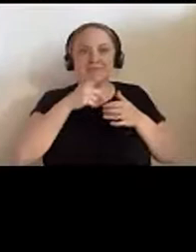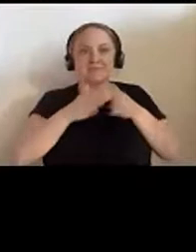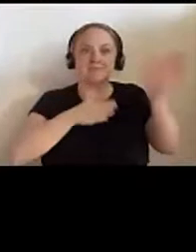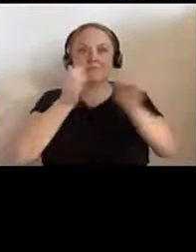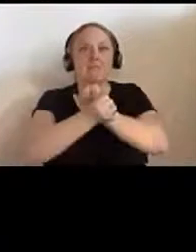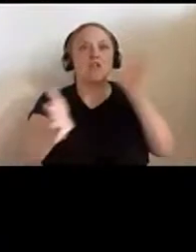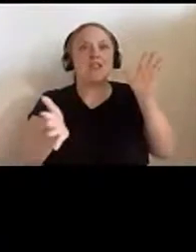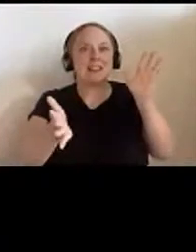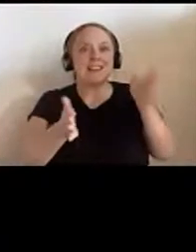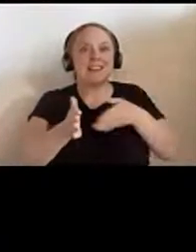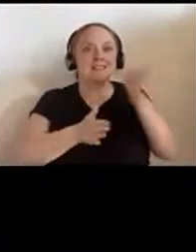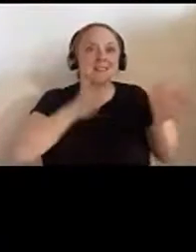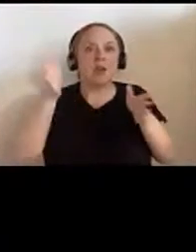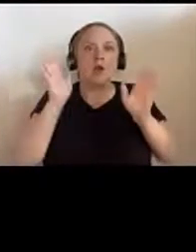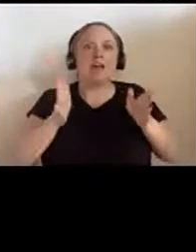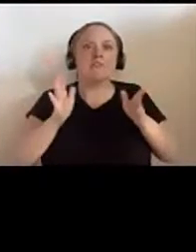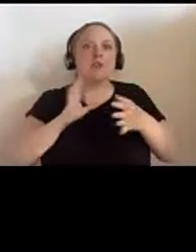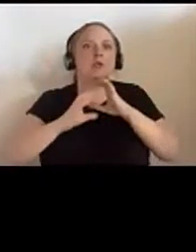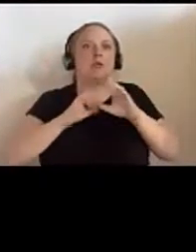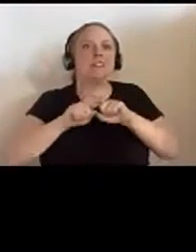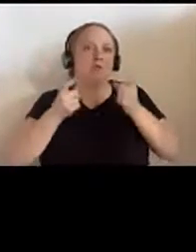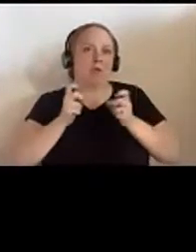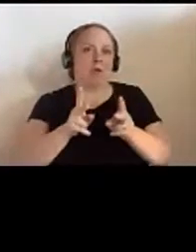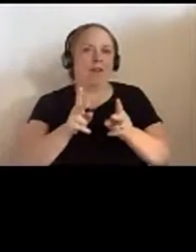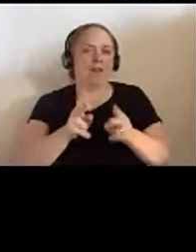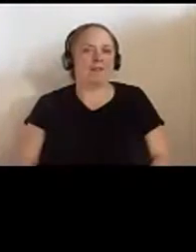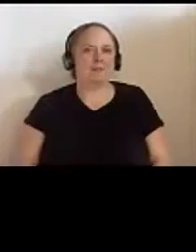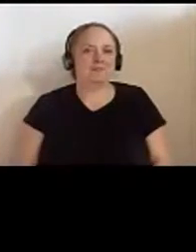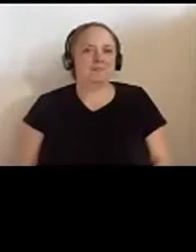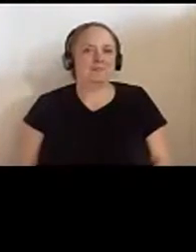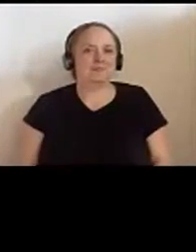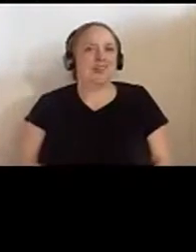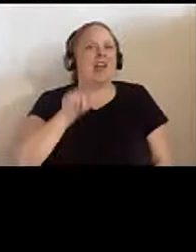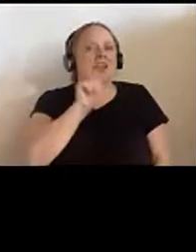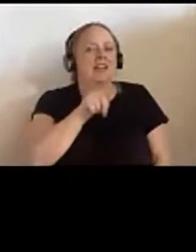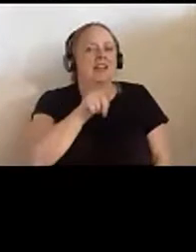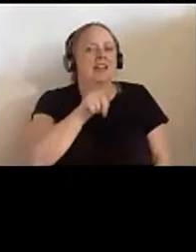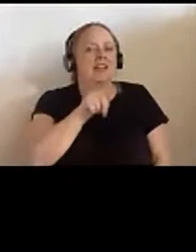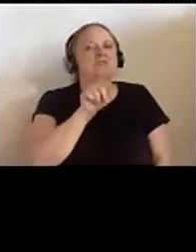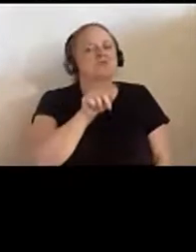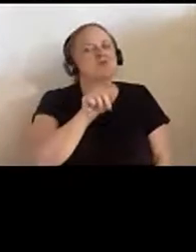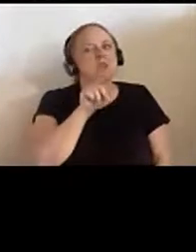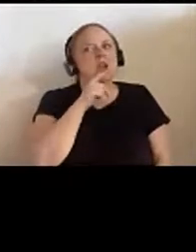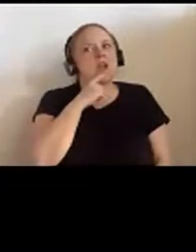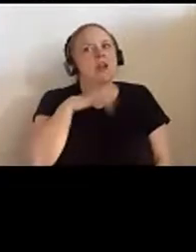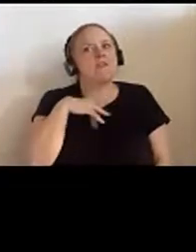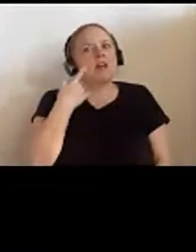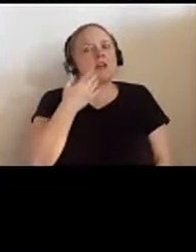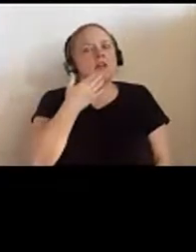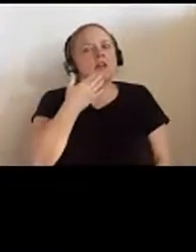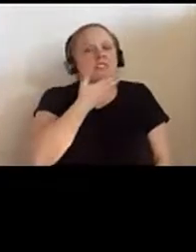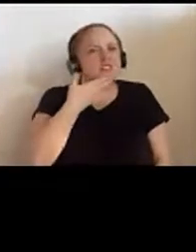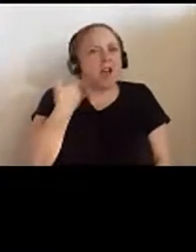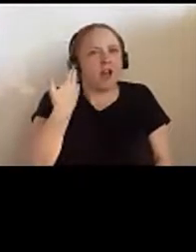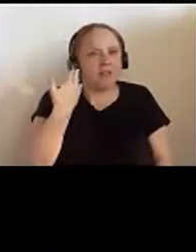that we now need to communicate in a very different way. I think that was, not that it was nice, because obviously there's